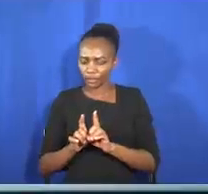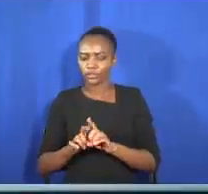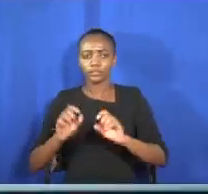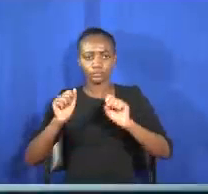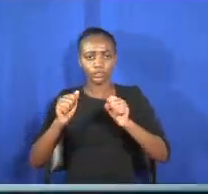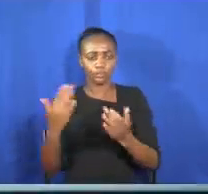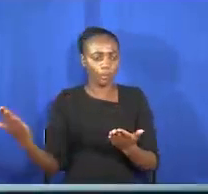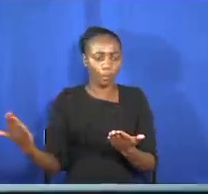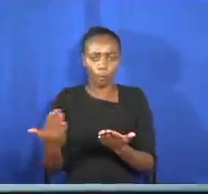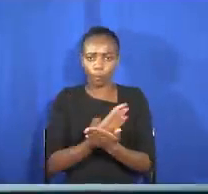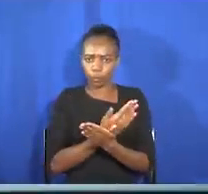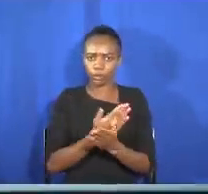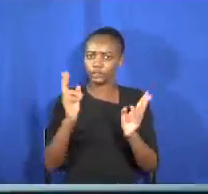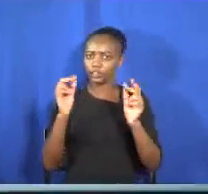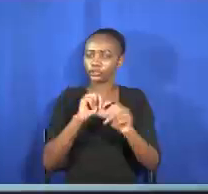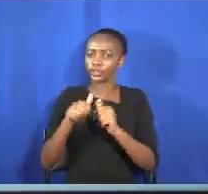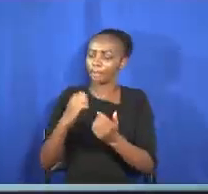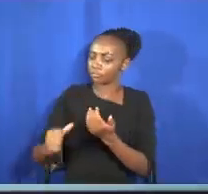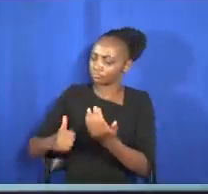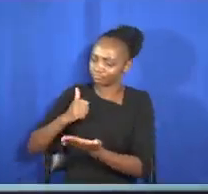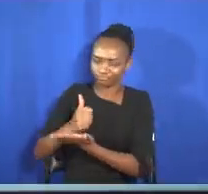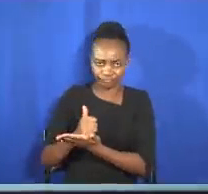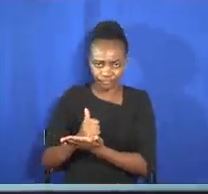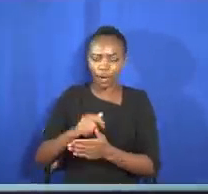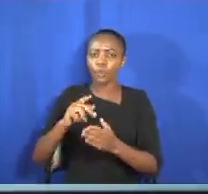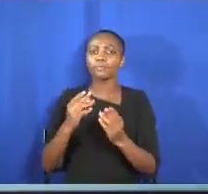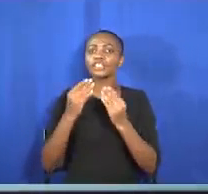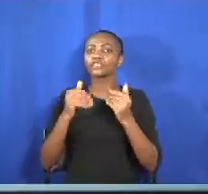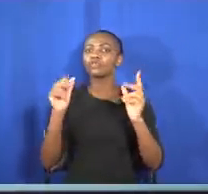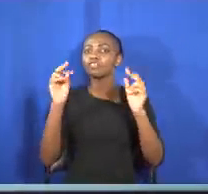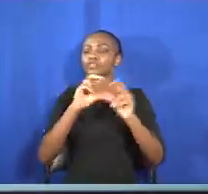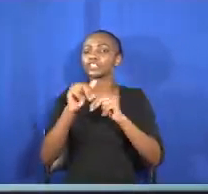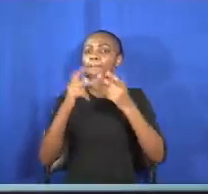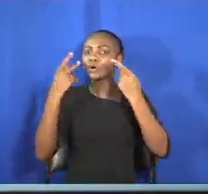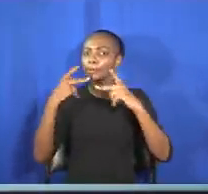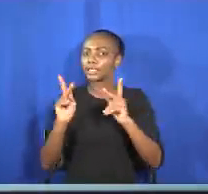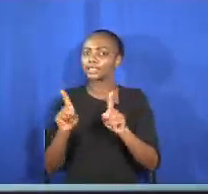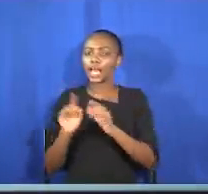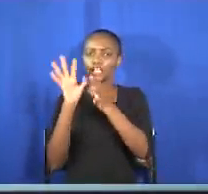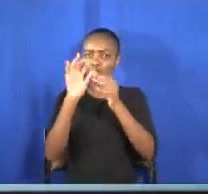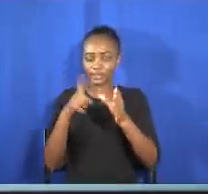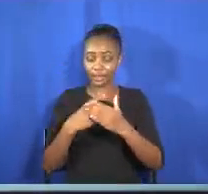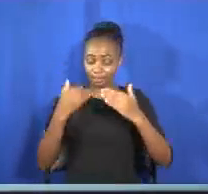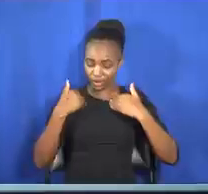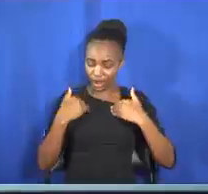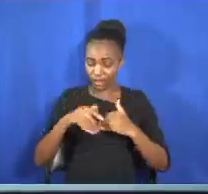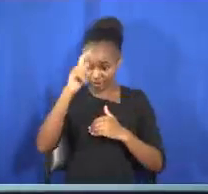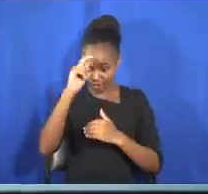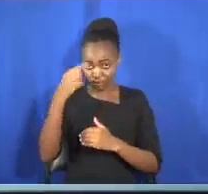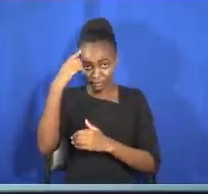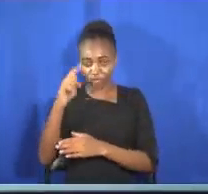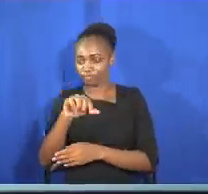patriotism, so that nepotism may not be there, issues of peace, issues of unity, and respect for each other.